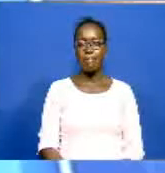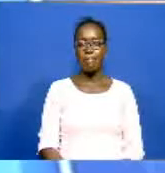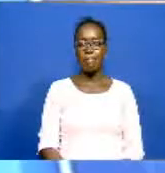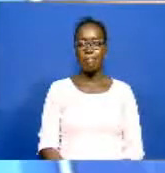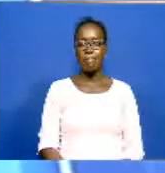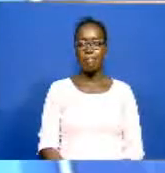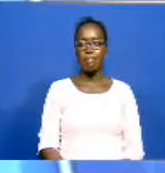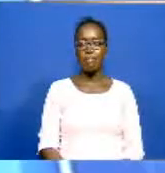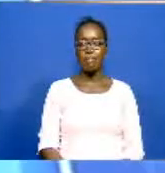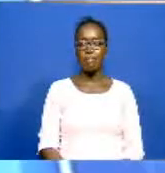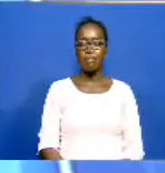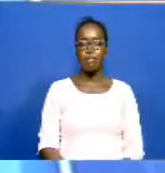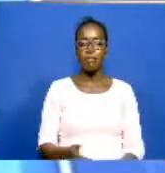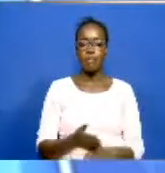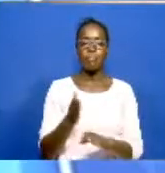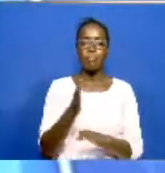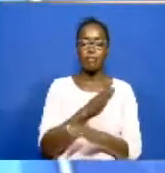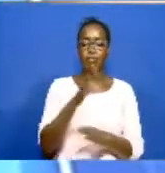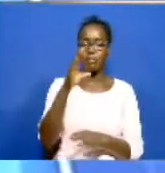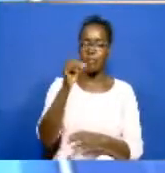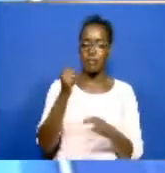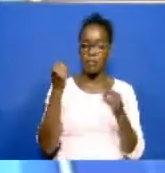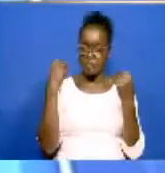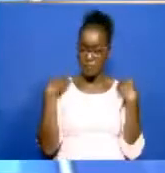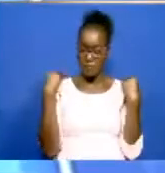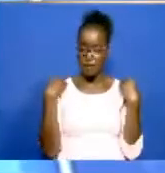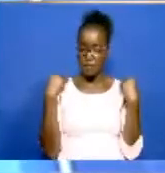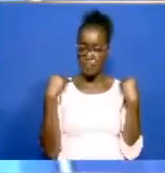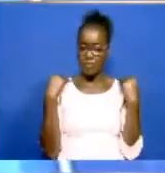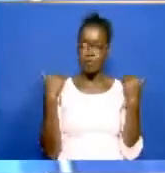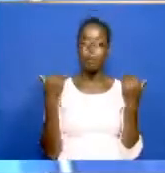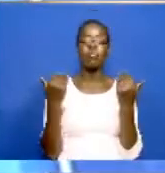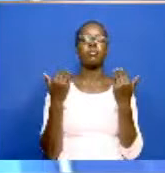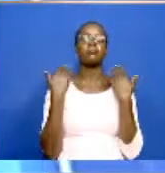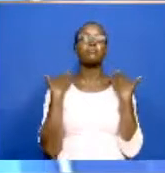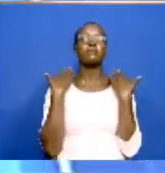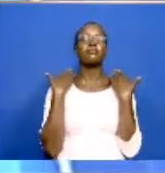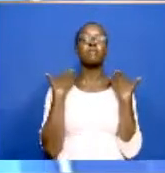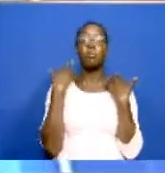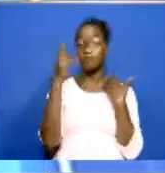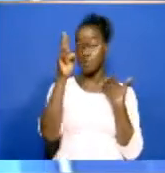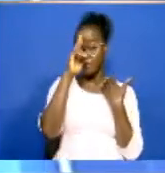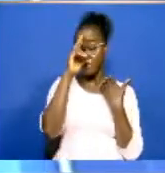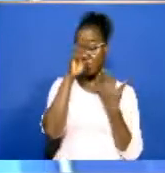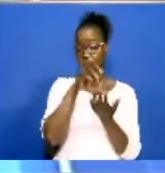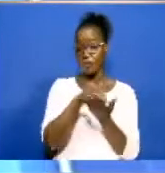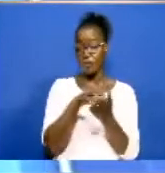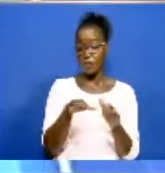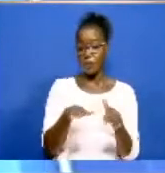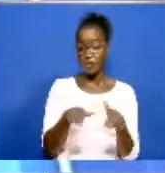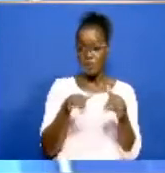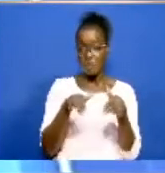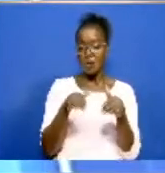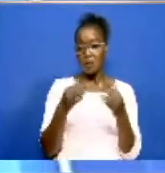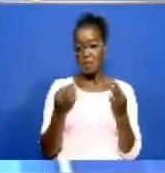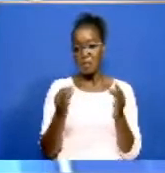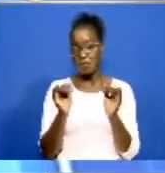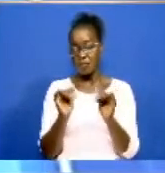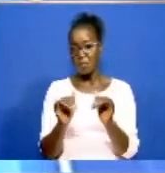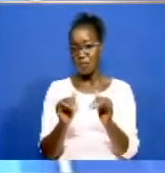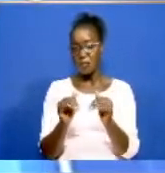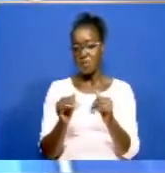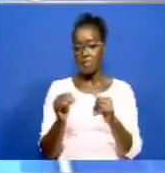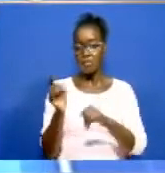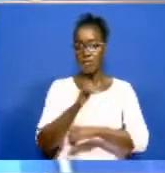And now former Sports Cabinet Secretary Rashid Echesa will spend the night in police custody awaiting a ruling on whether to detain him for 7